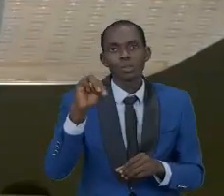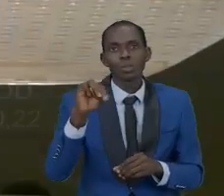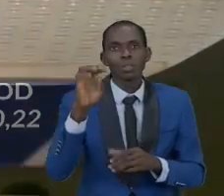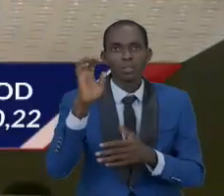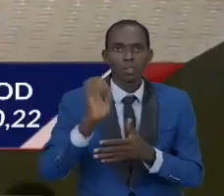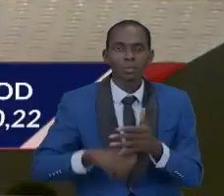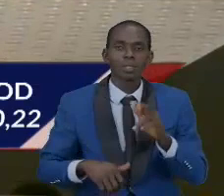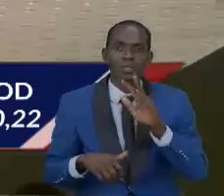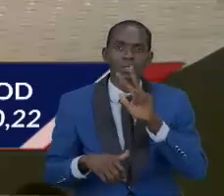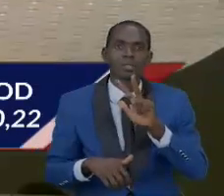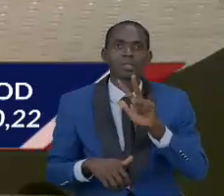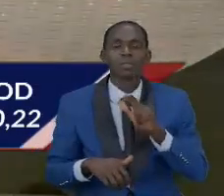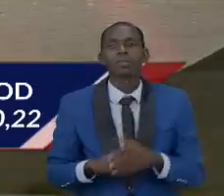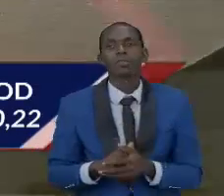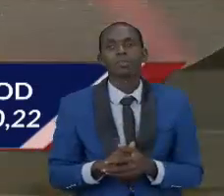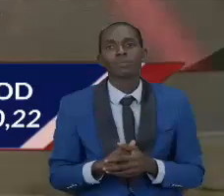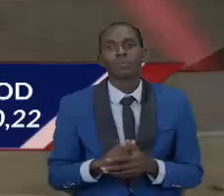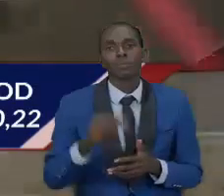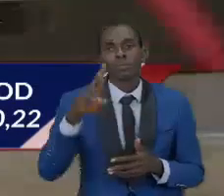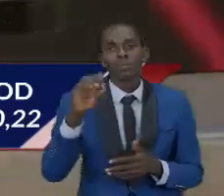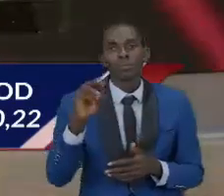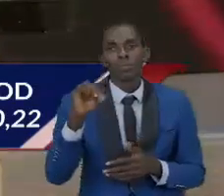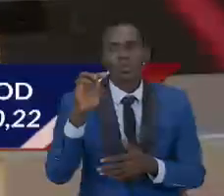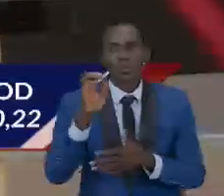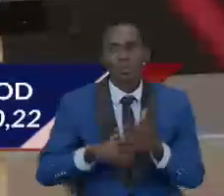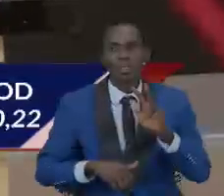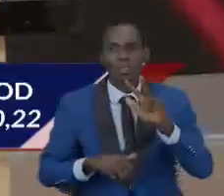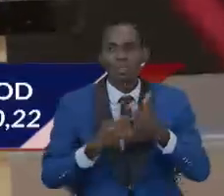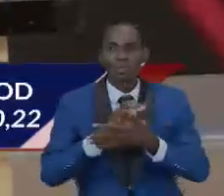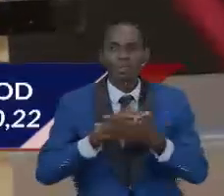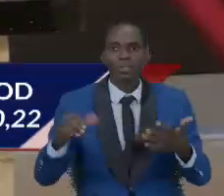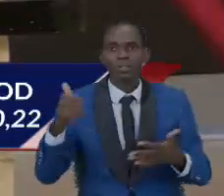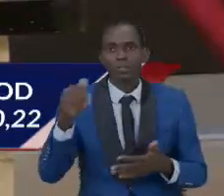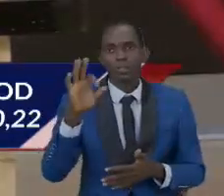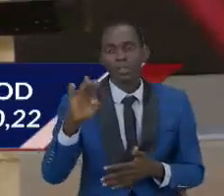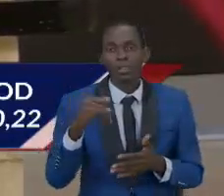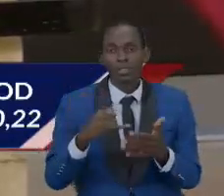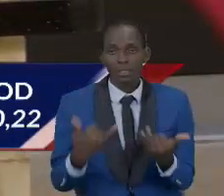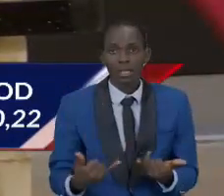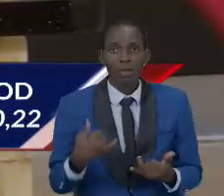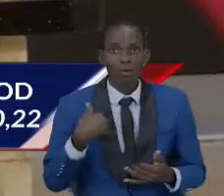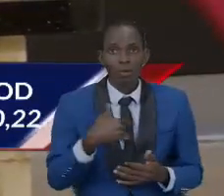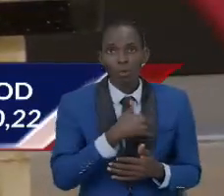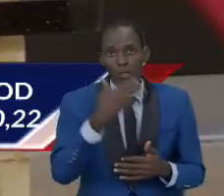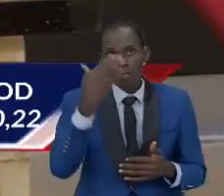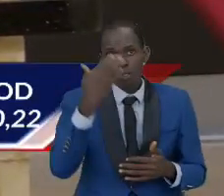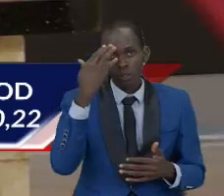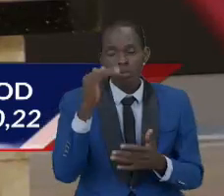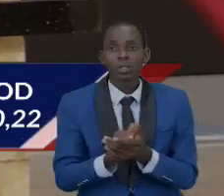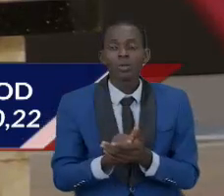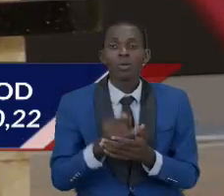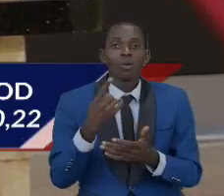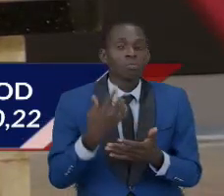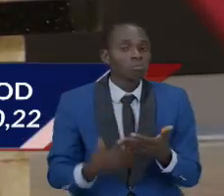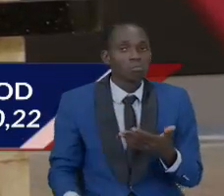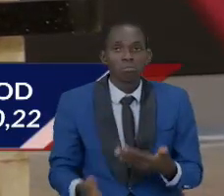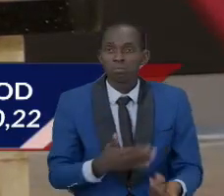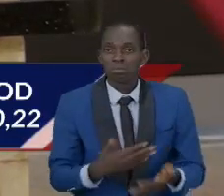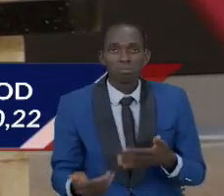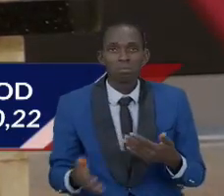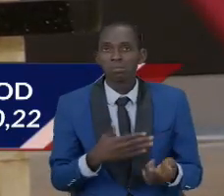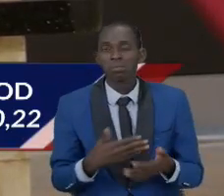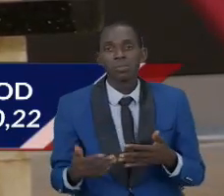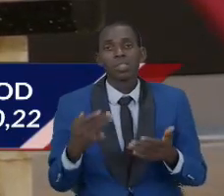verse 19. it says in Romans chapter 3 verse 19 now we know that what think so ever